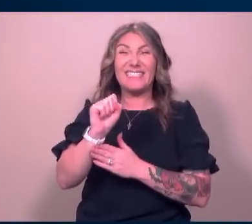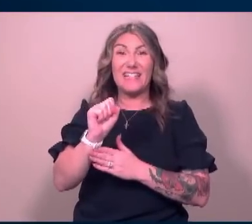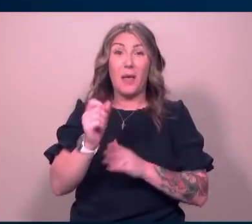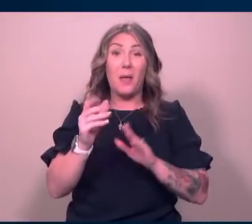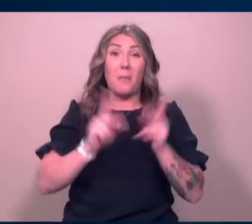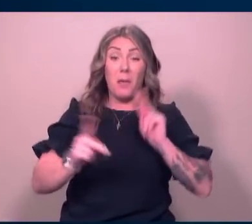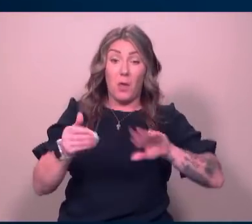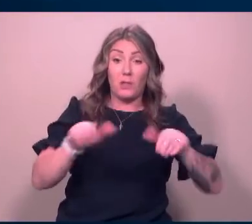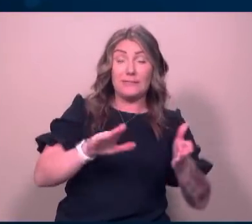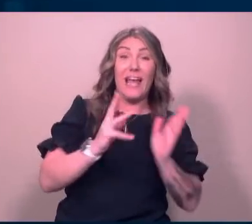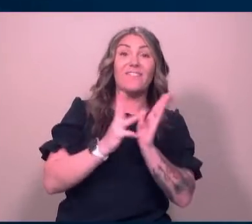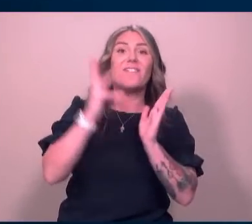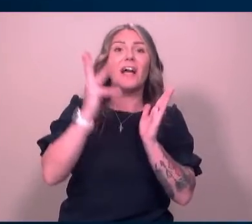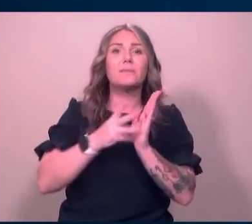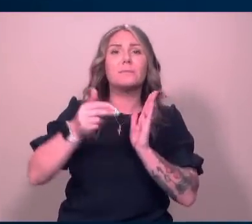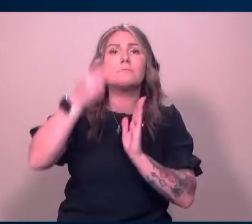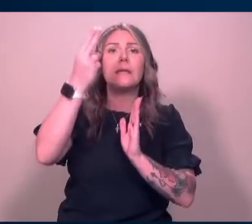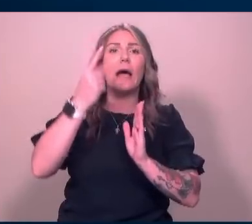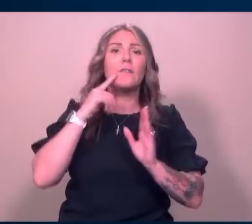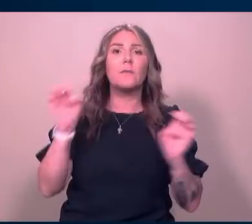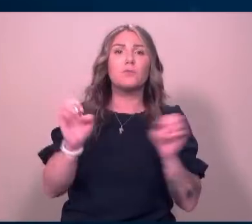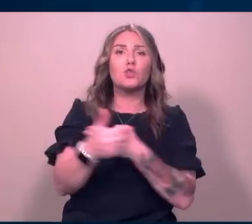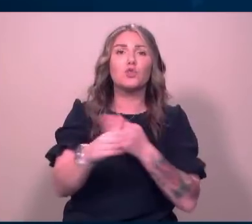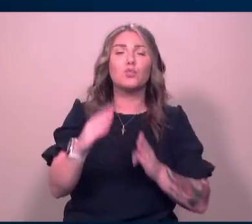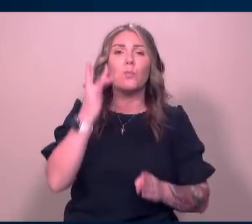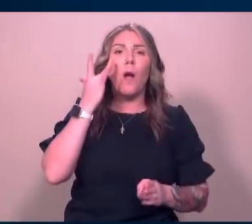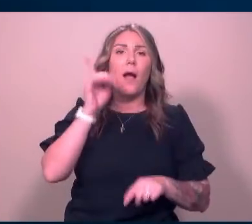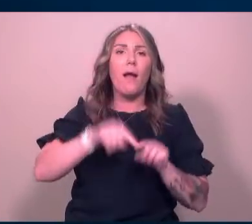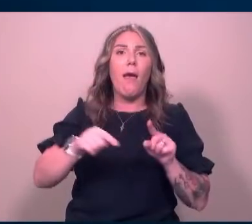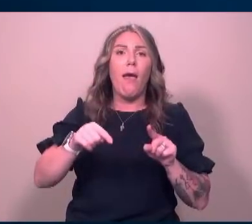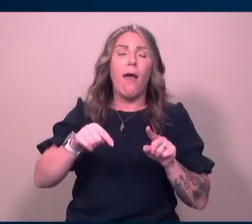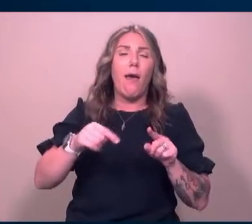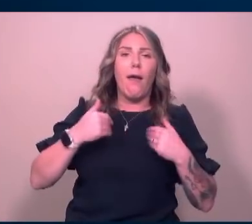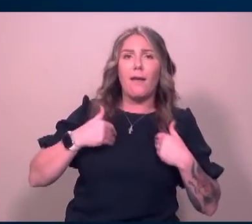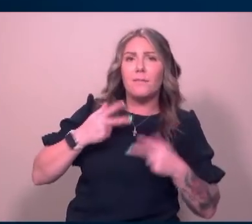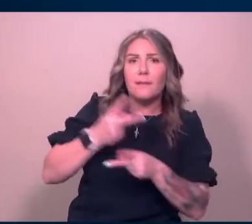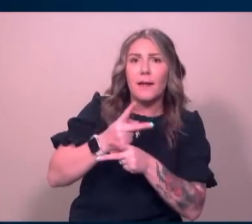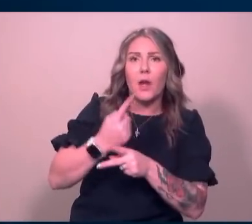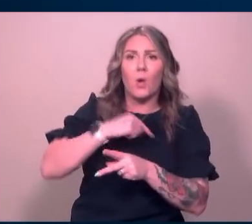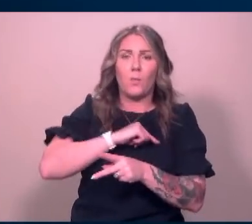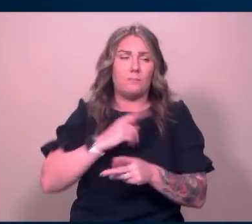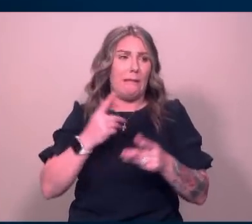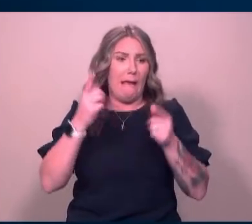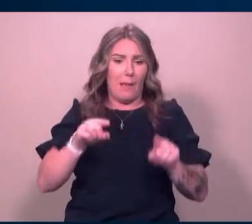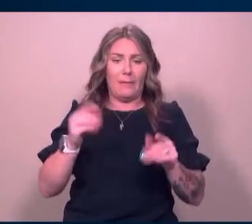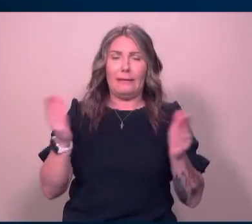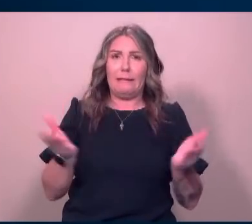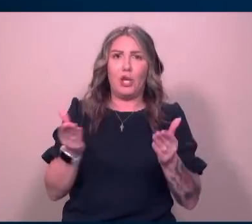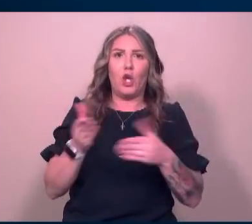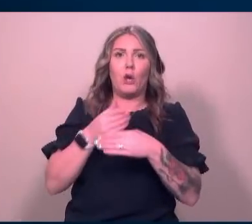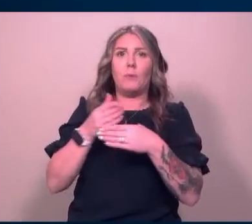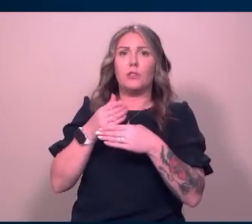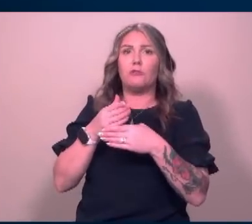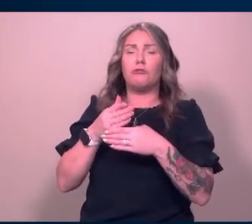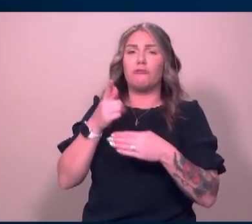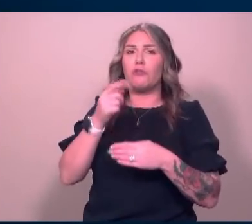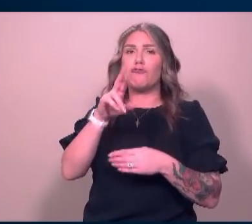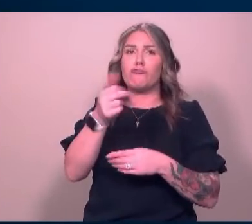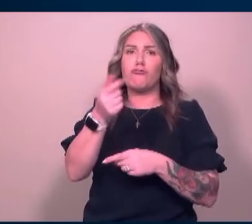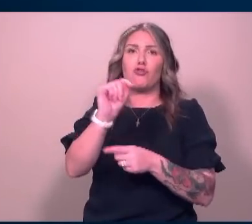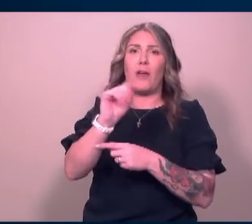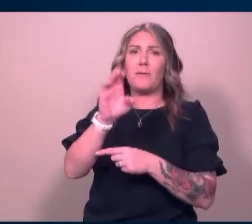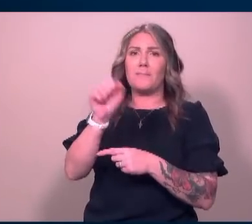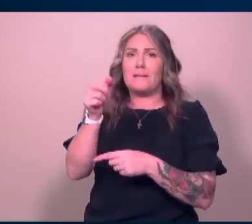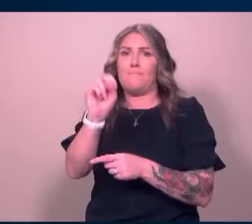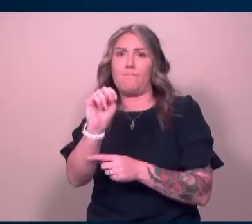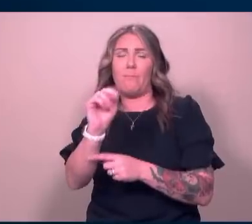in emergency rooms because they can't get to higher levels of care. We know that's happened to us with between here and Great Bend. We were trying to get somebody up here with sepsis, and we couldn't get them, a